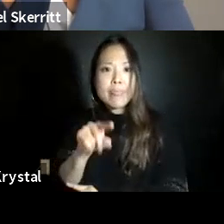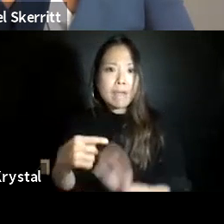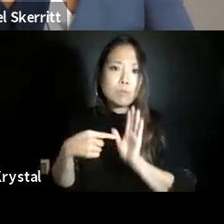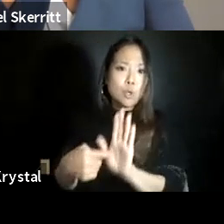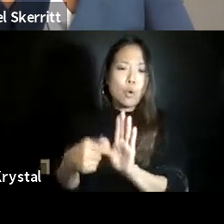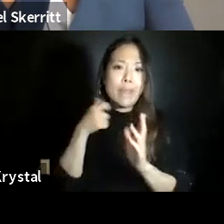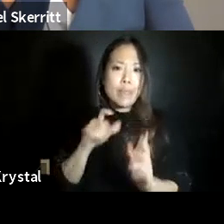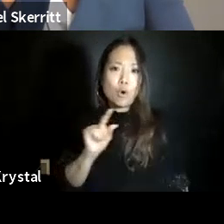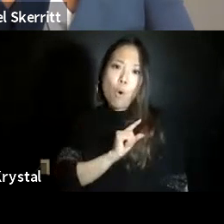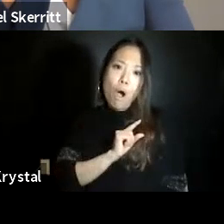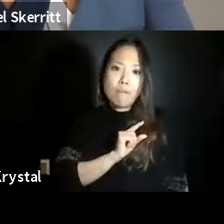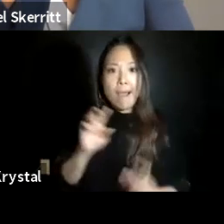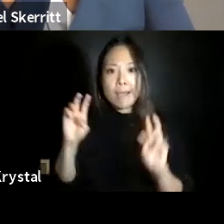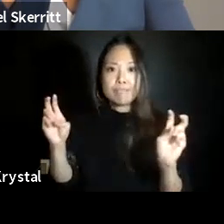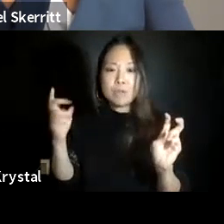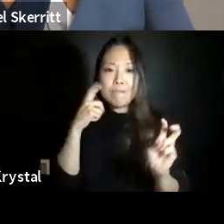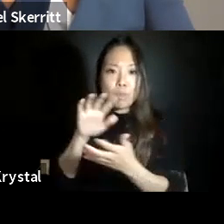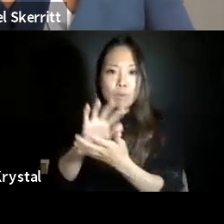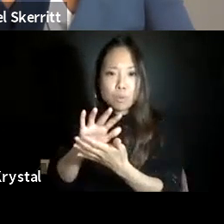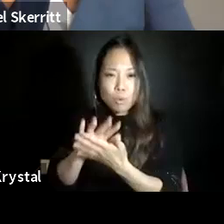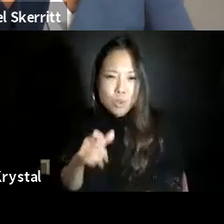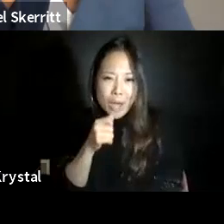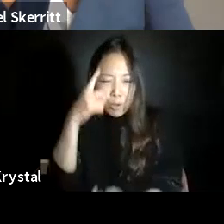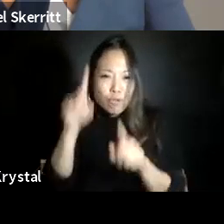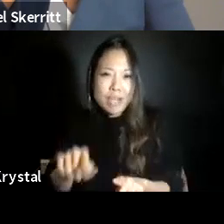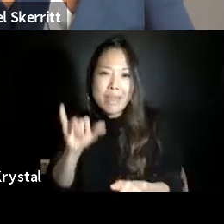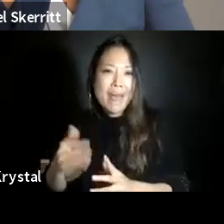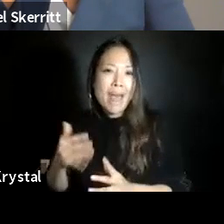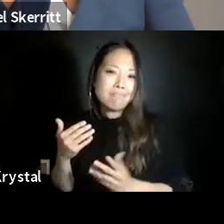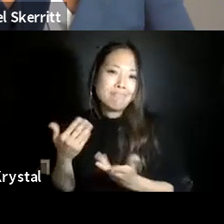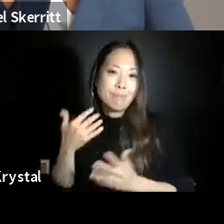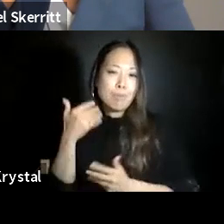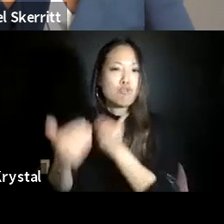use I don't necessarily agree that that's arbitrary, is what I'm saying.